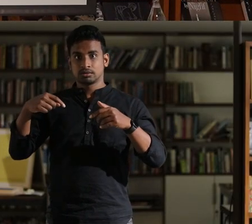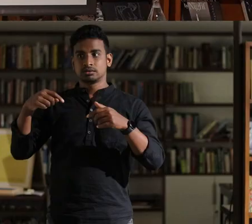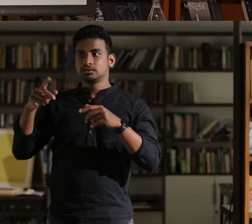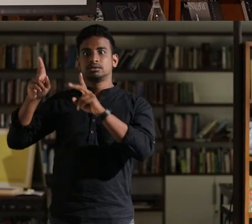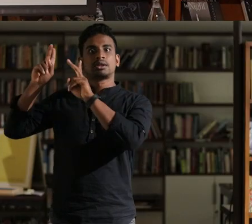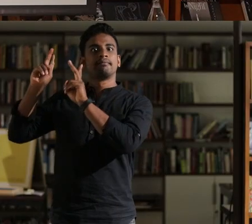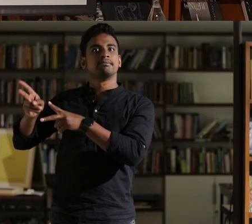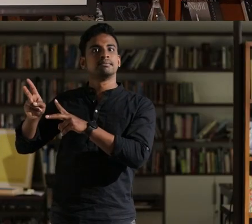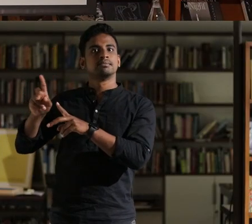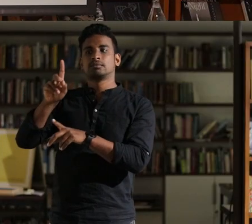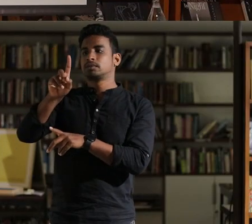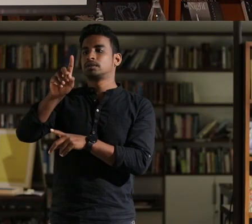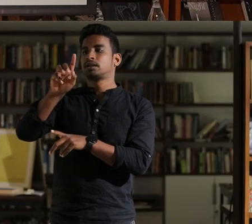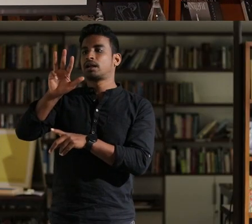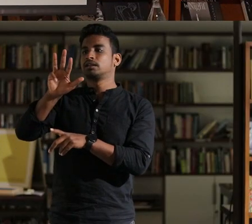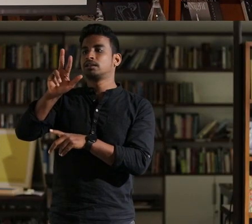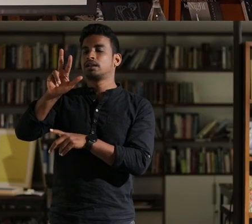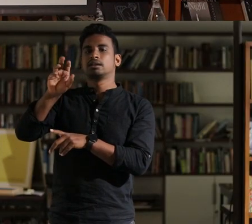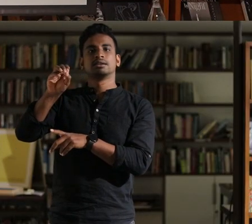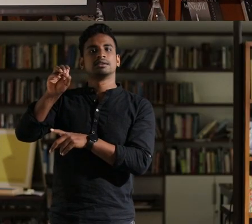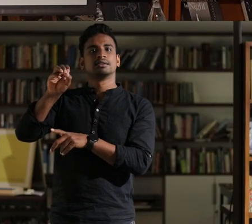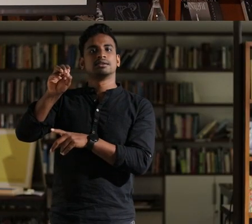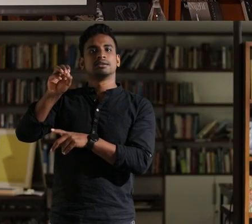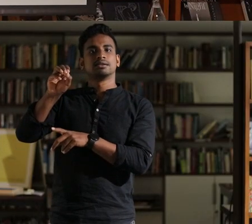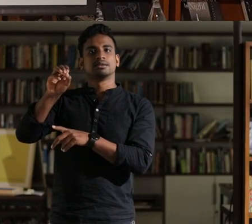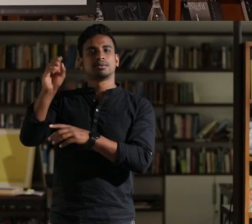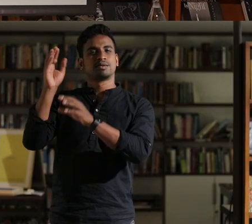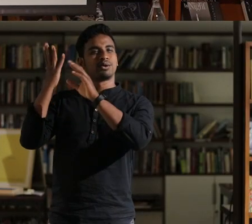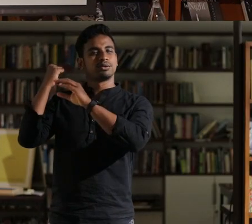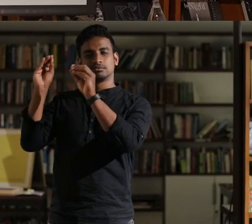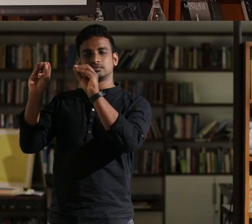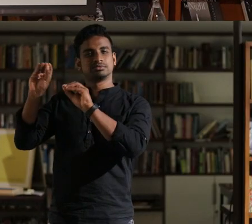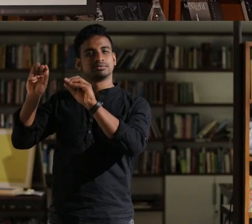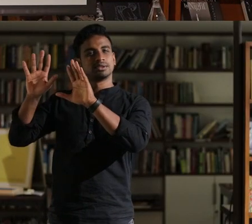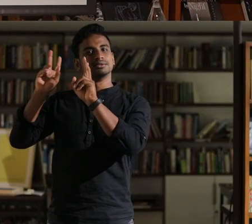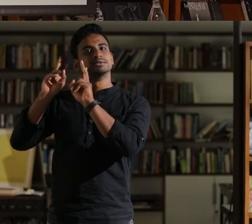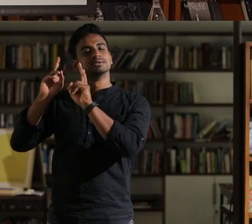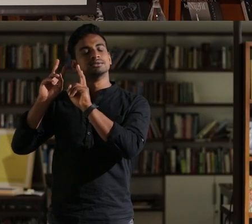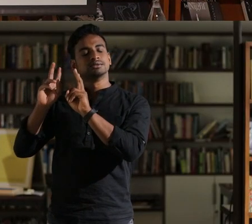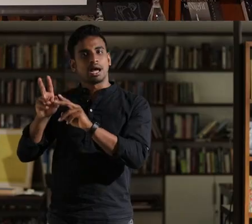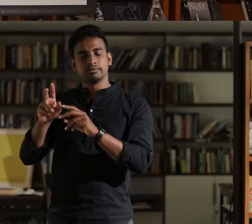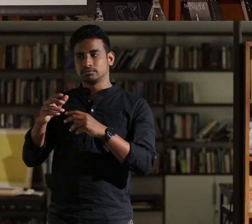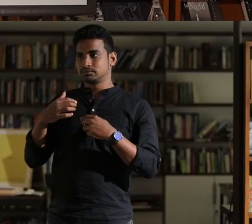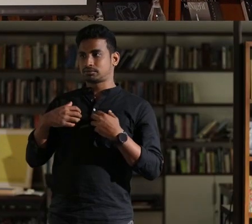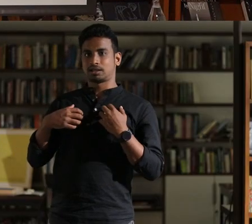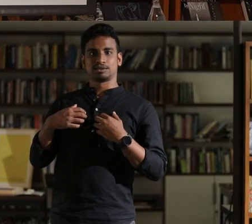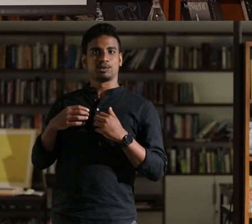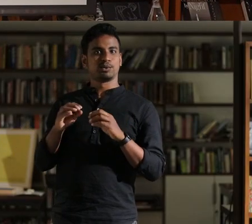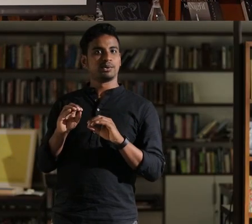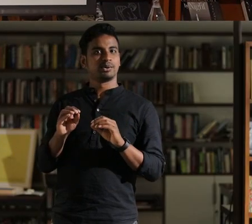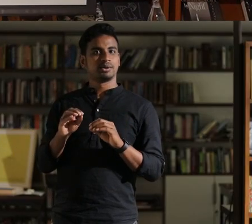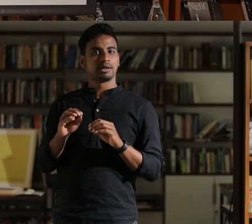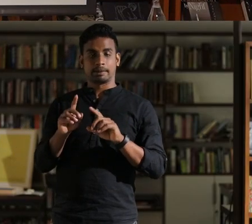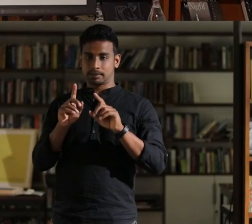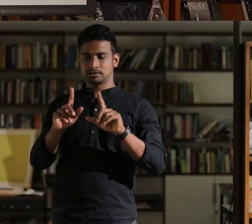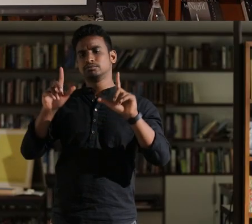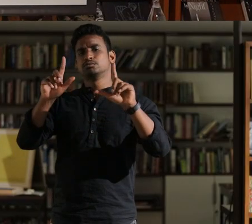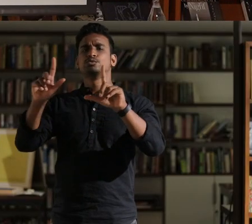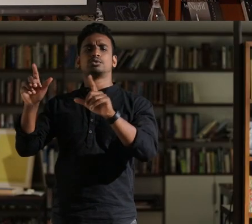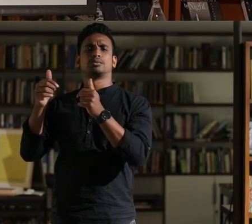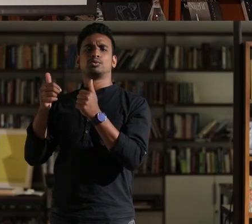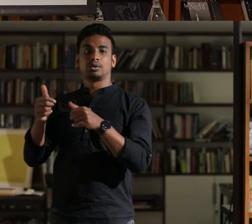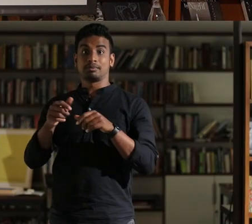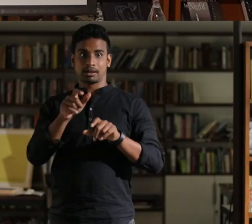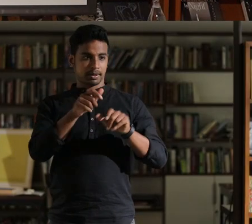1980s, right? So it's not very exciting. More than that, it doesn't have diverse